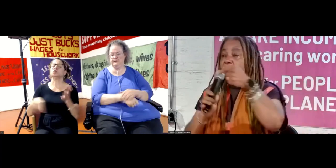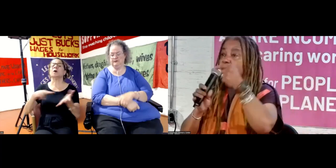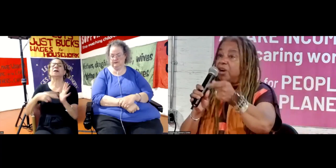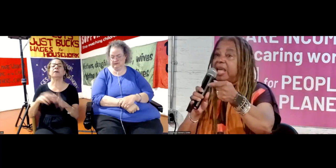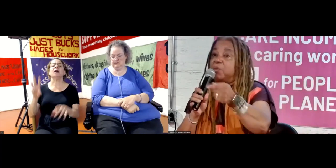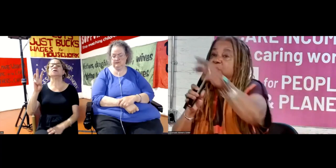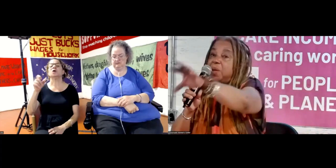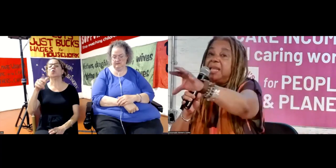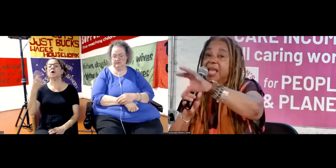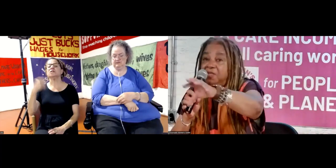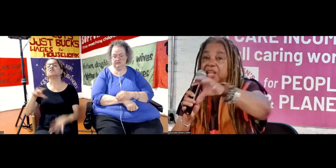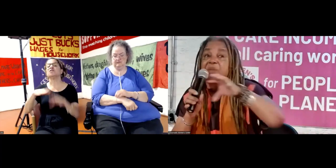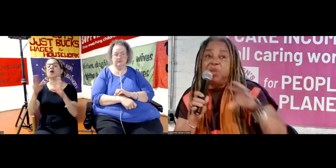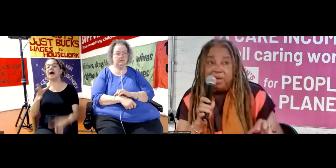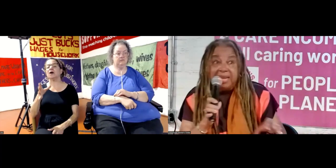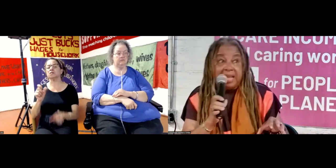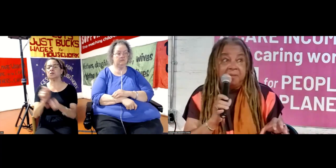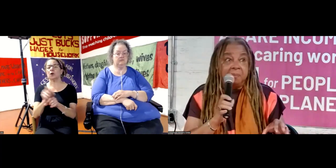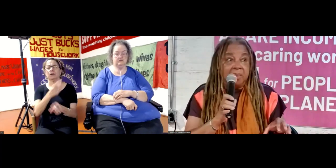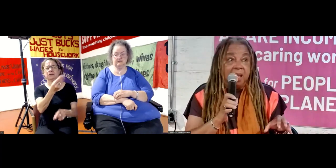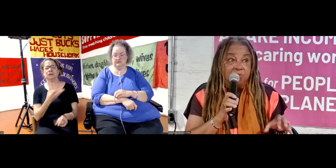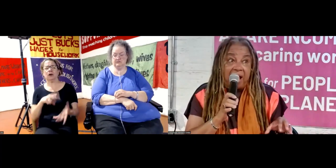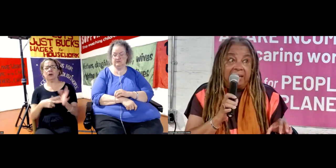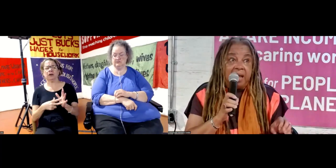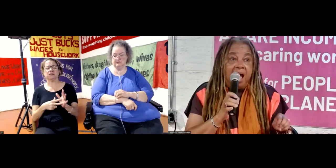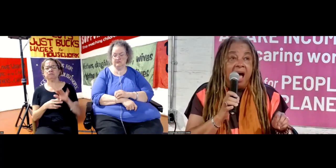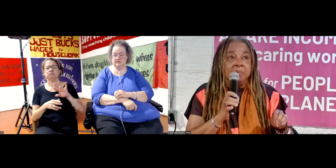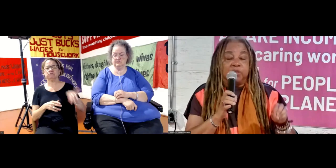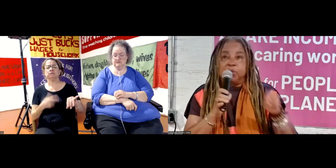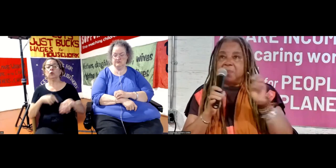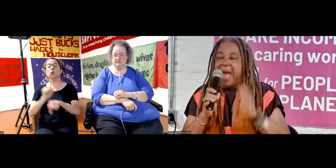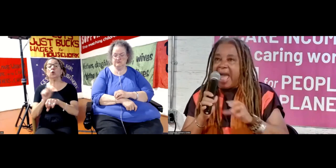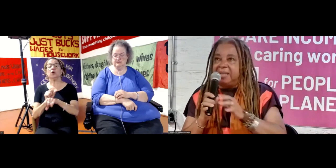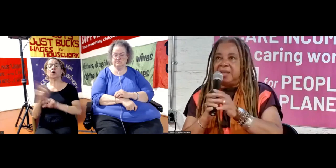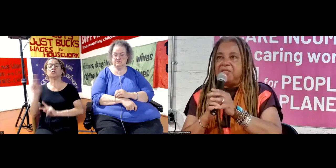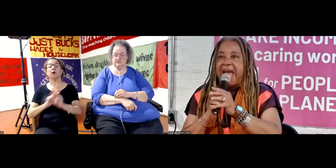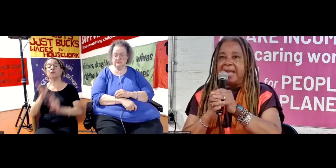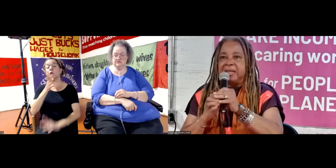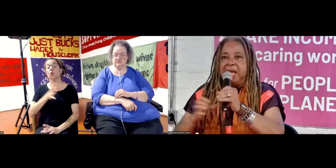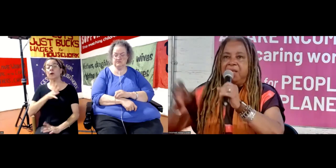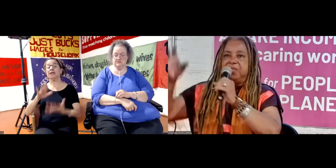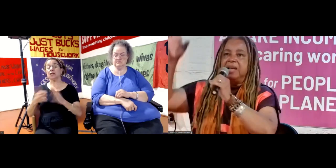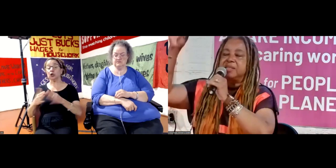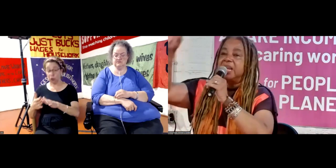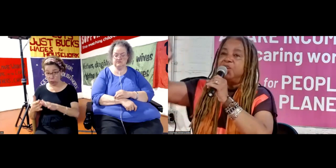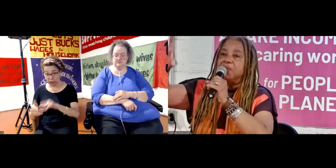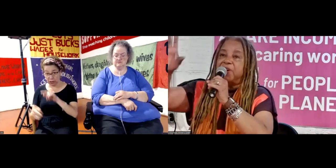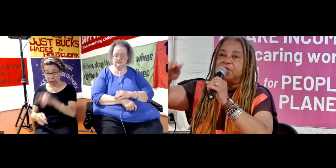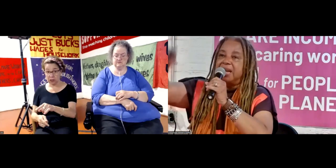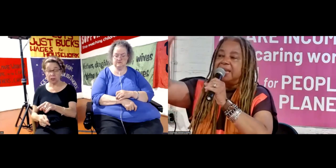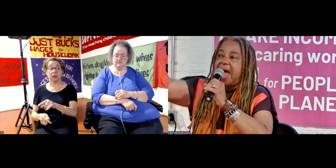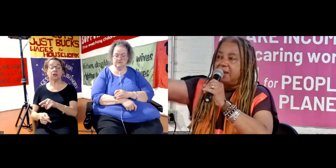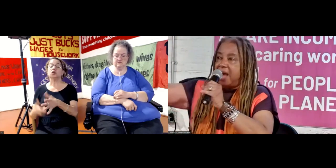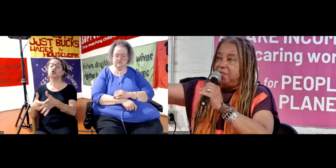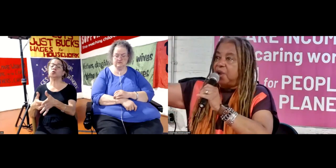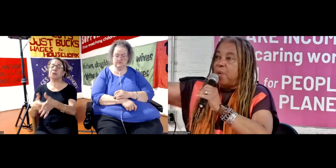started working with women in the community, right, to demand that the city